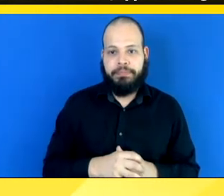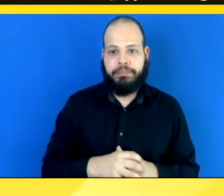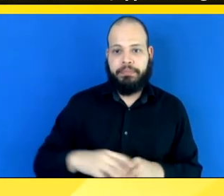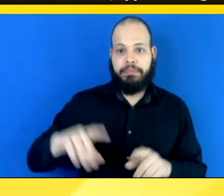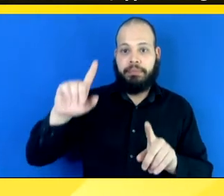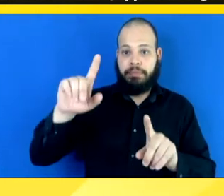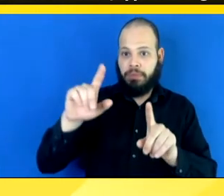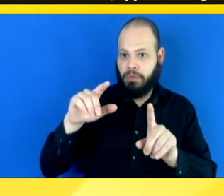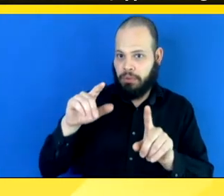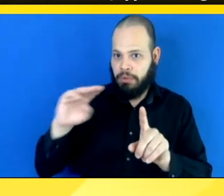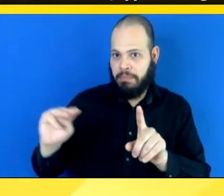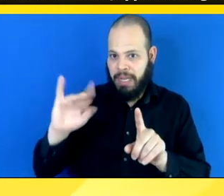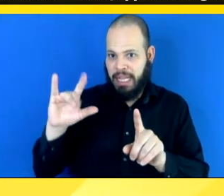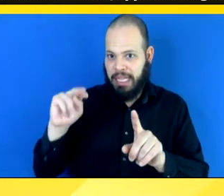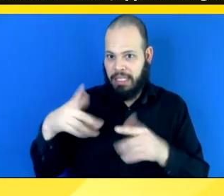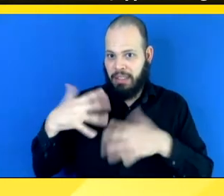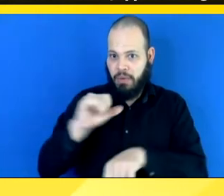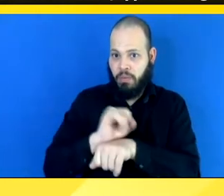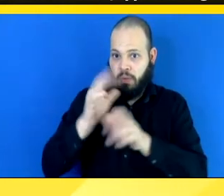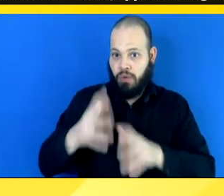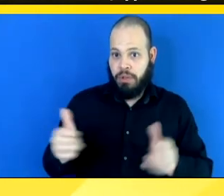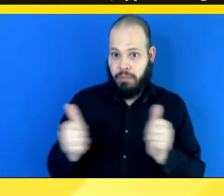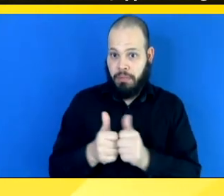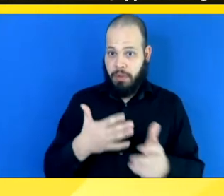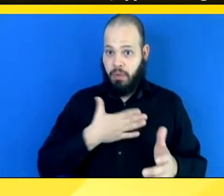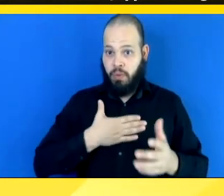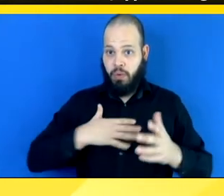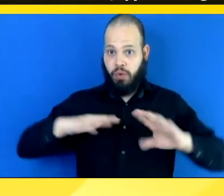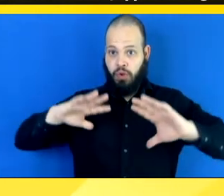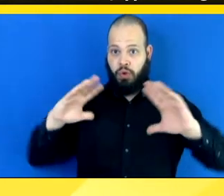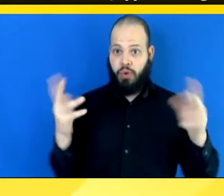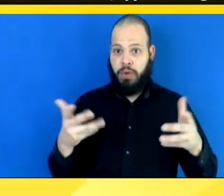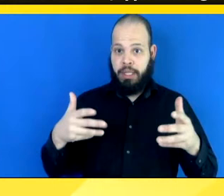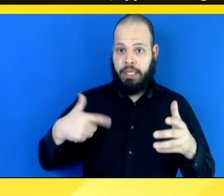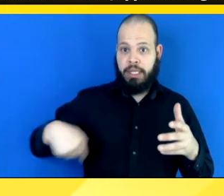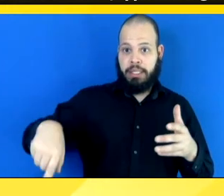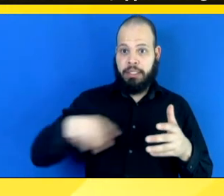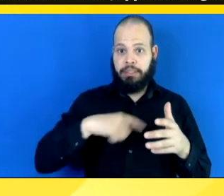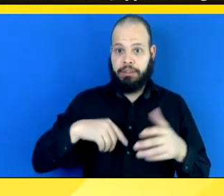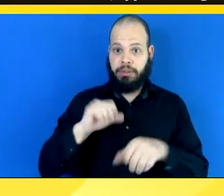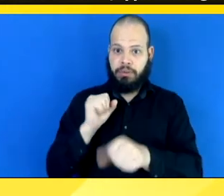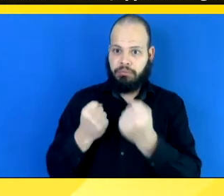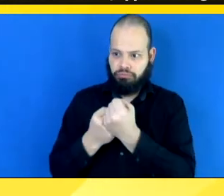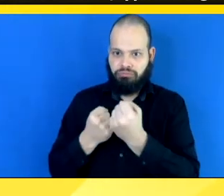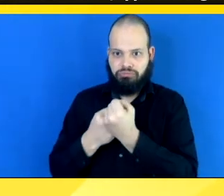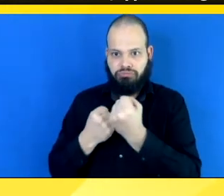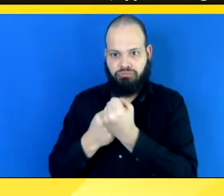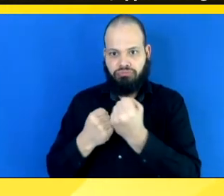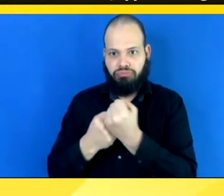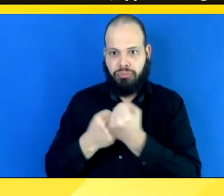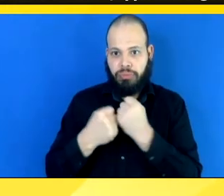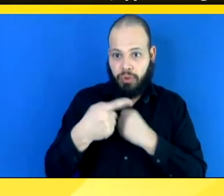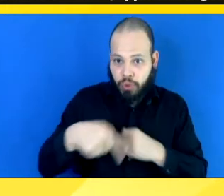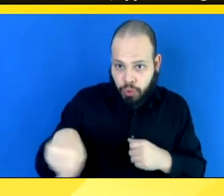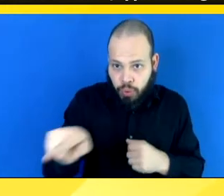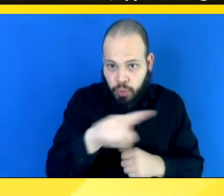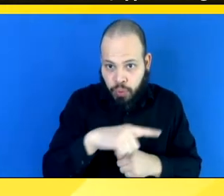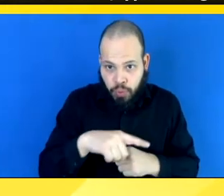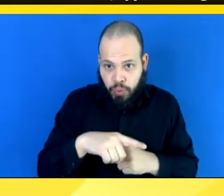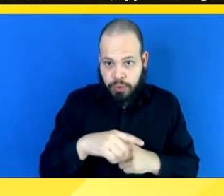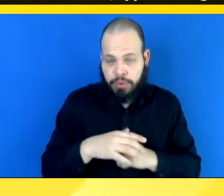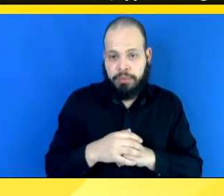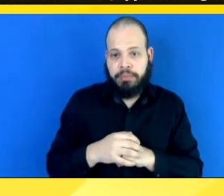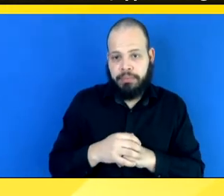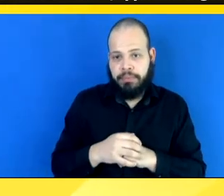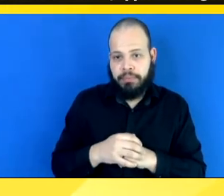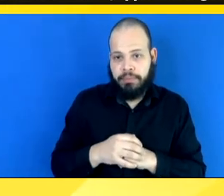send this message of solidarity to Amazon employees in Bessemer. And I am truly grateful to Reverend